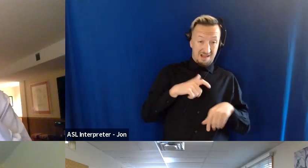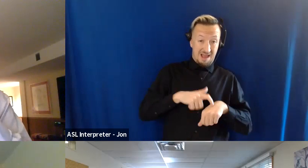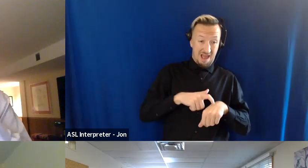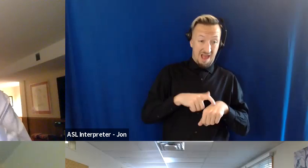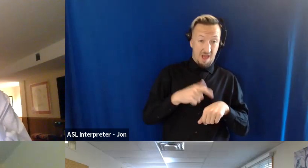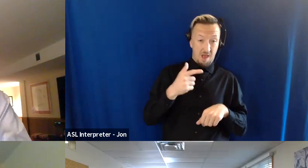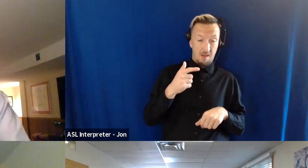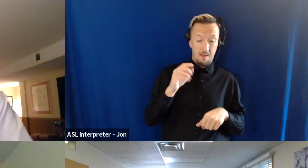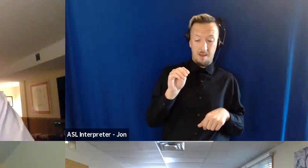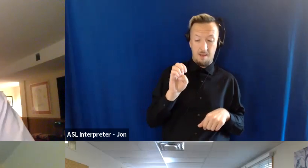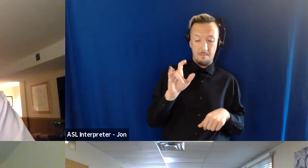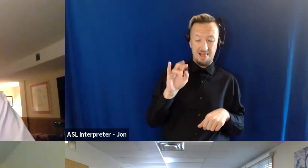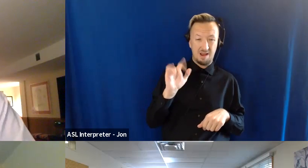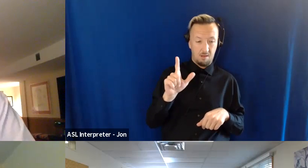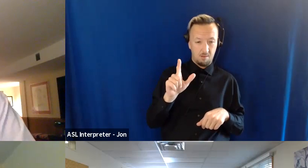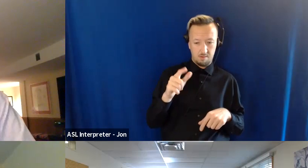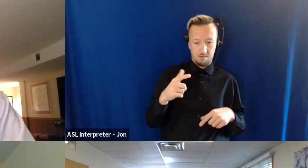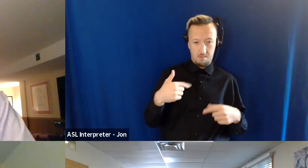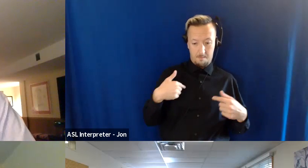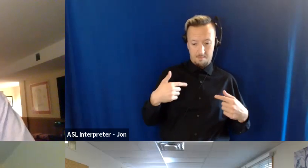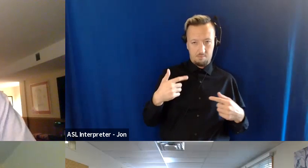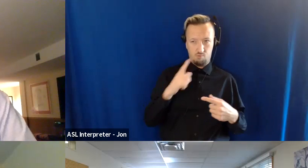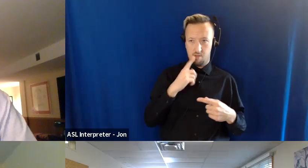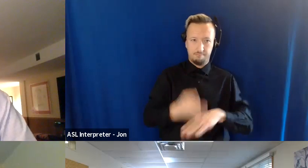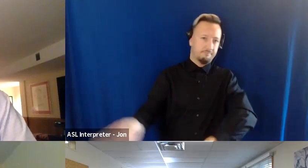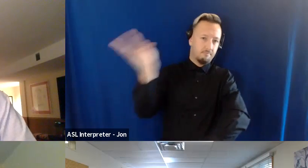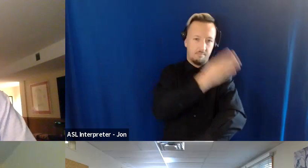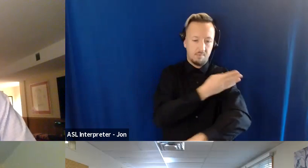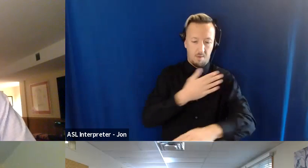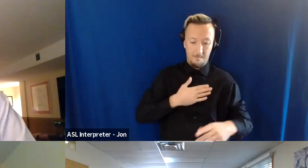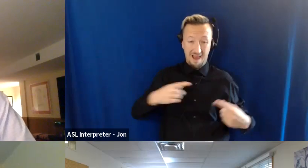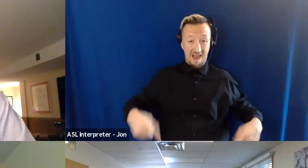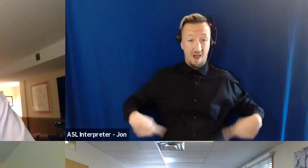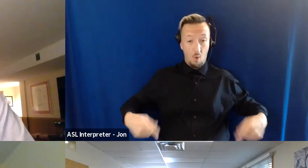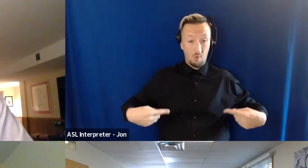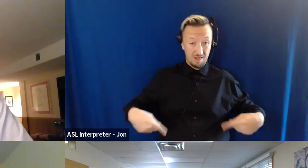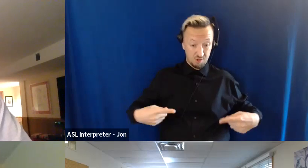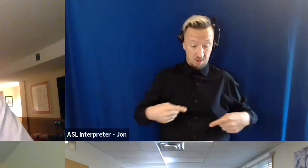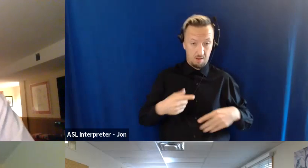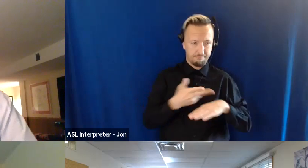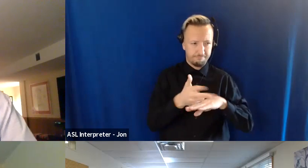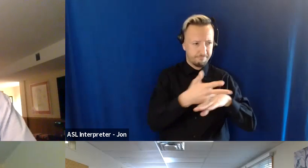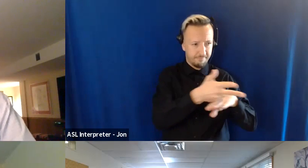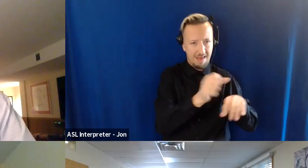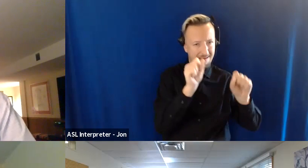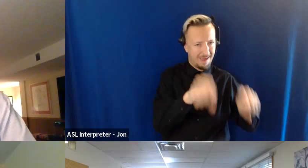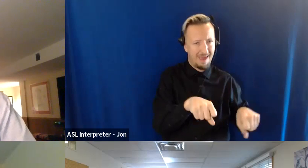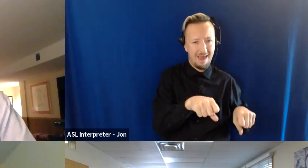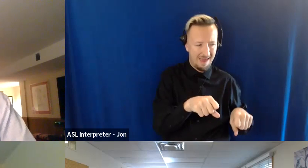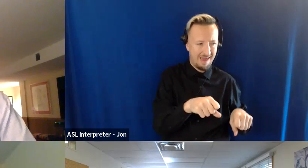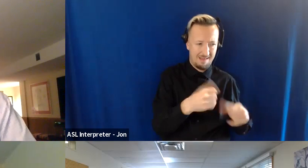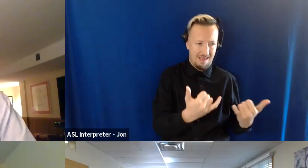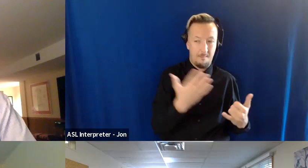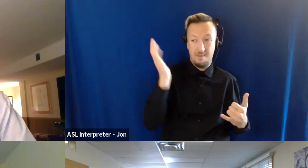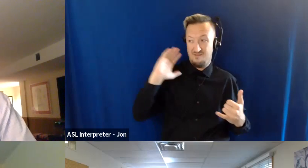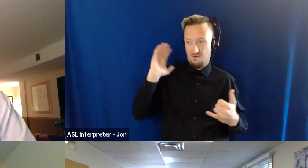bounds. My wheelchair can go so many places that other people's wheelchairs wouldn't be able to. My